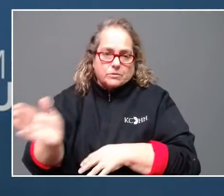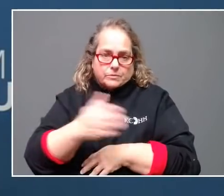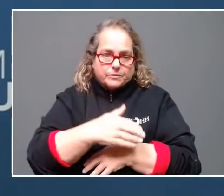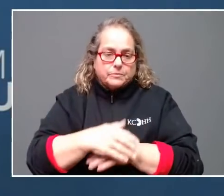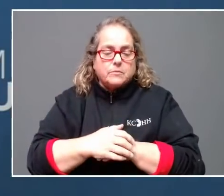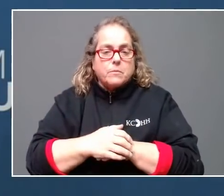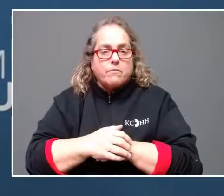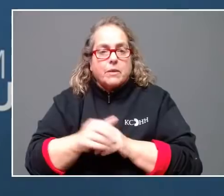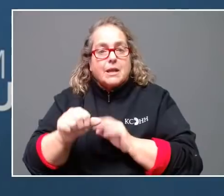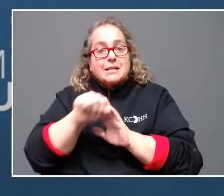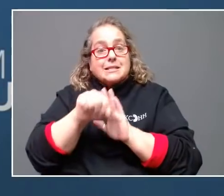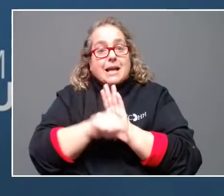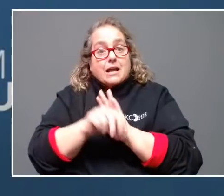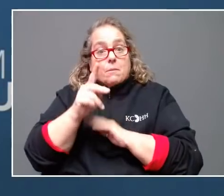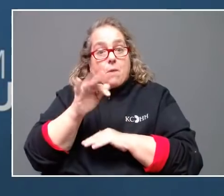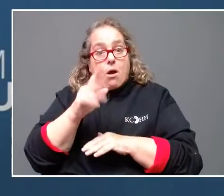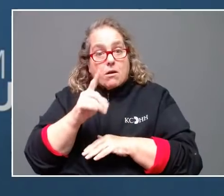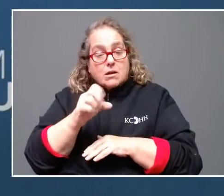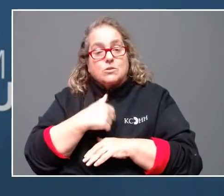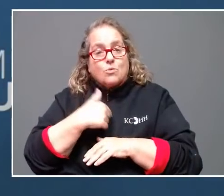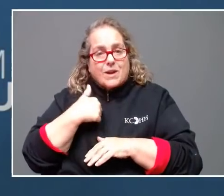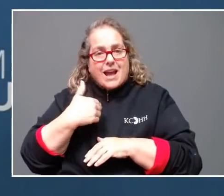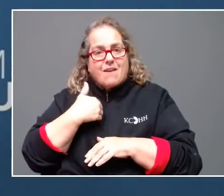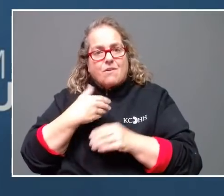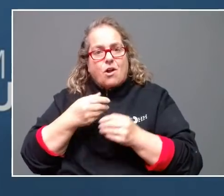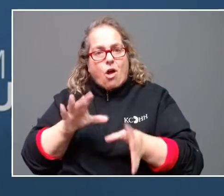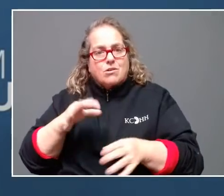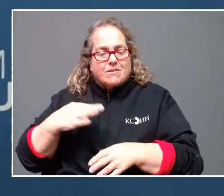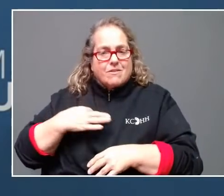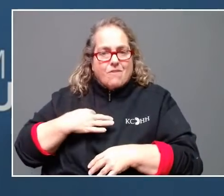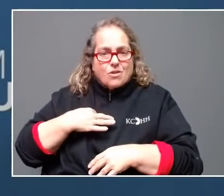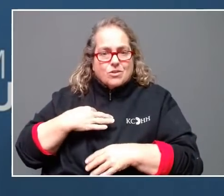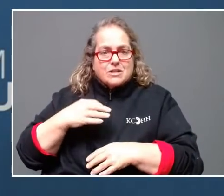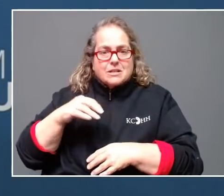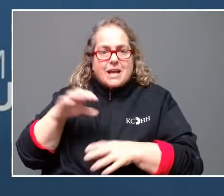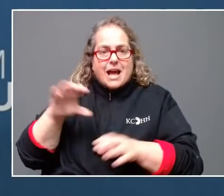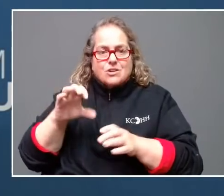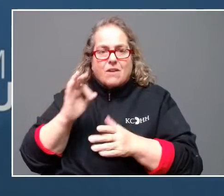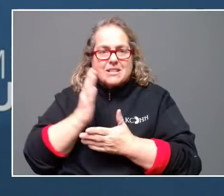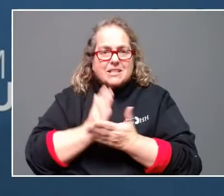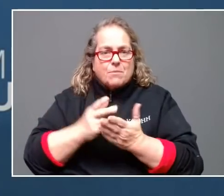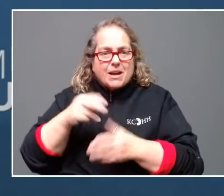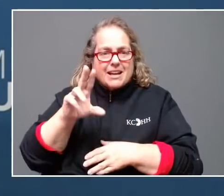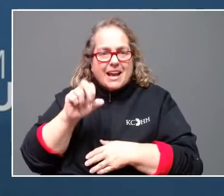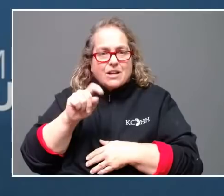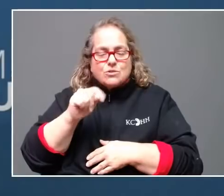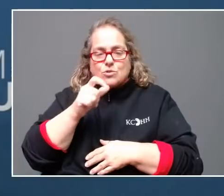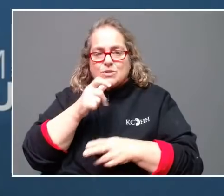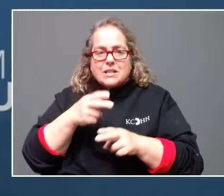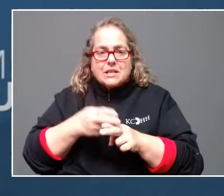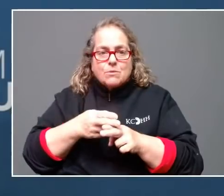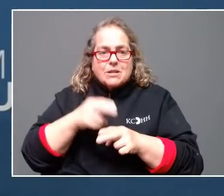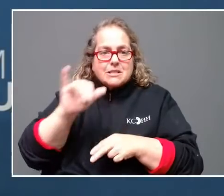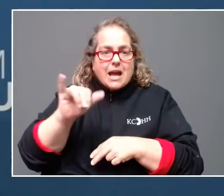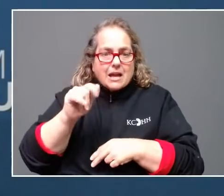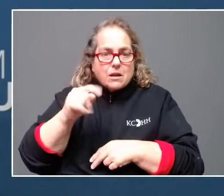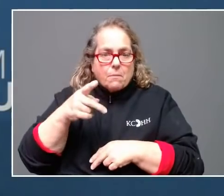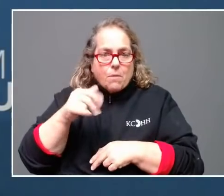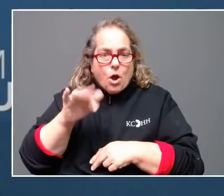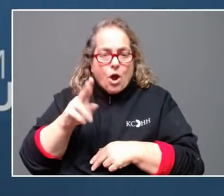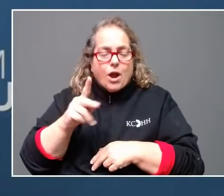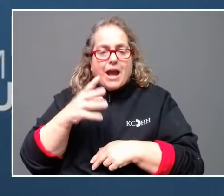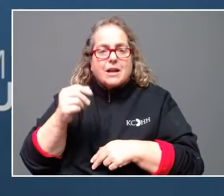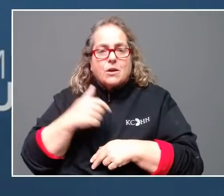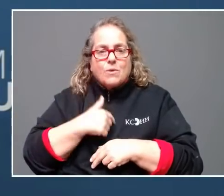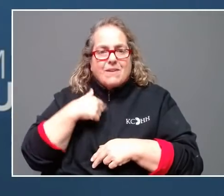a loss of volunteers due to actions of some guests who are temporarily staying at the parks. And we've had to do a